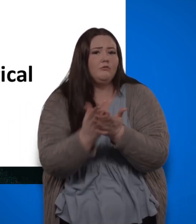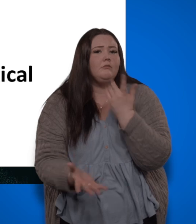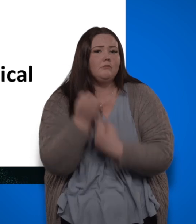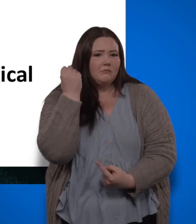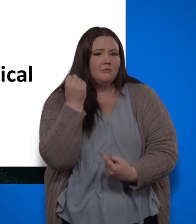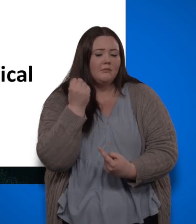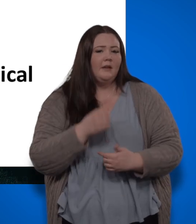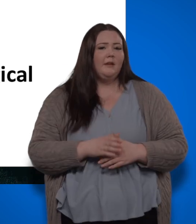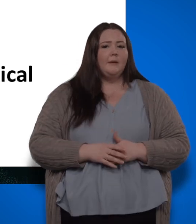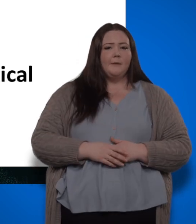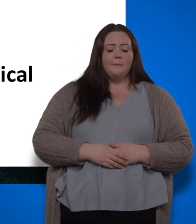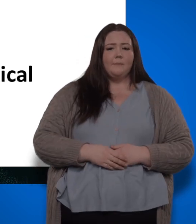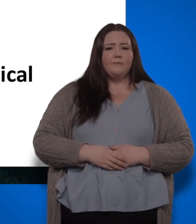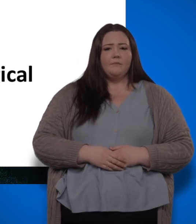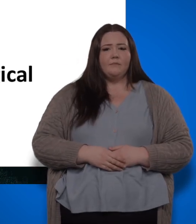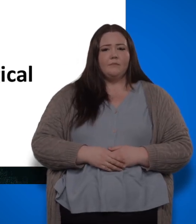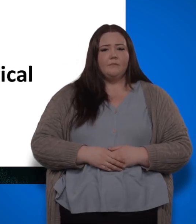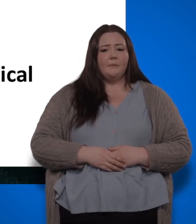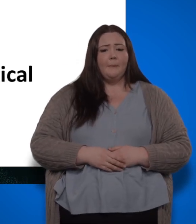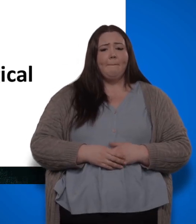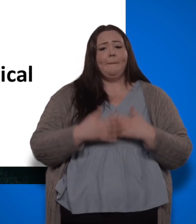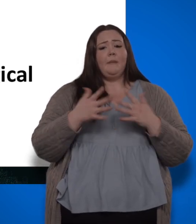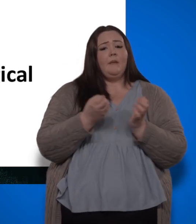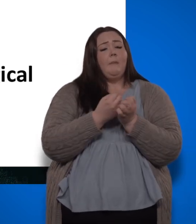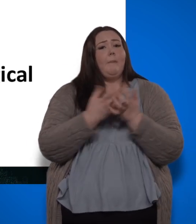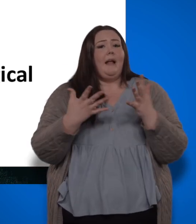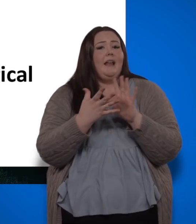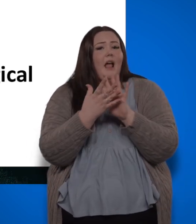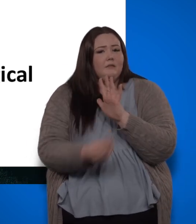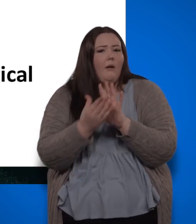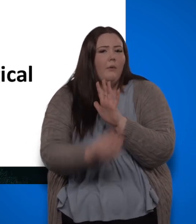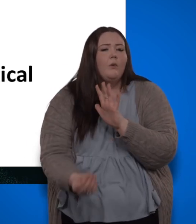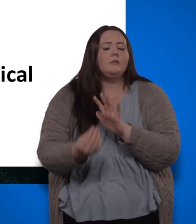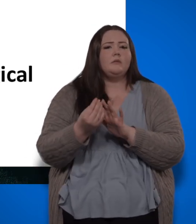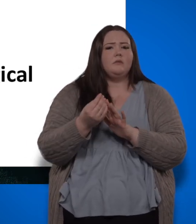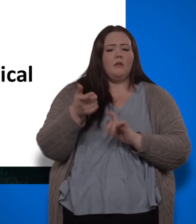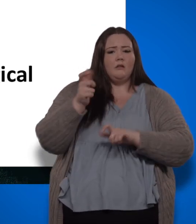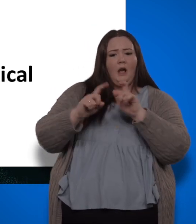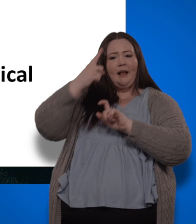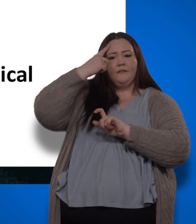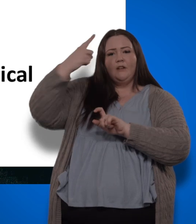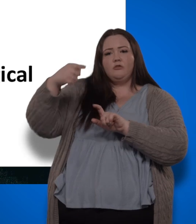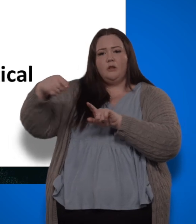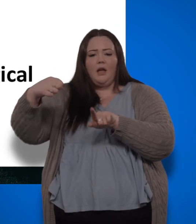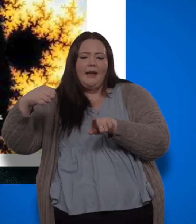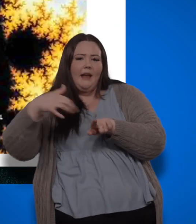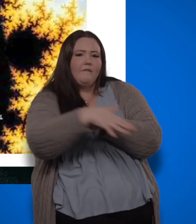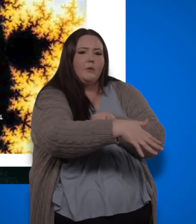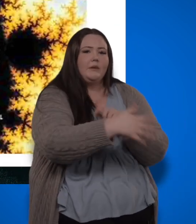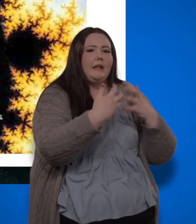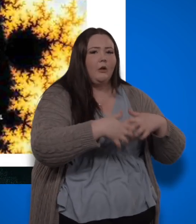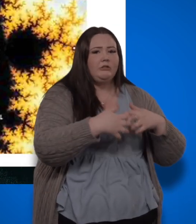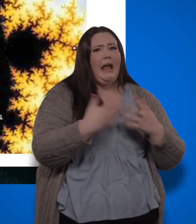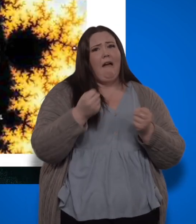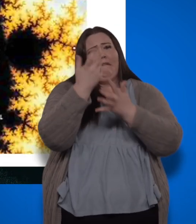And there are many examples where the science fiction has influenced the technology. And I haven't time to go through them